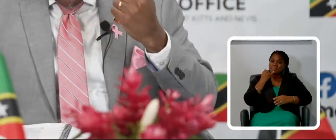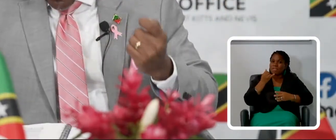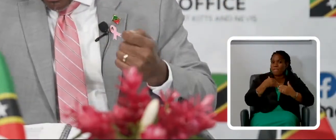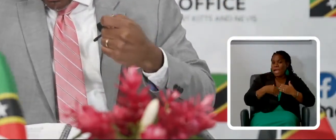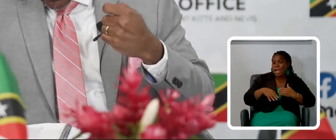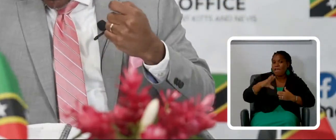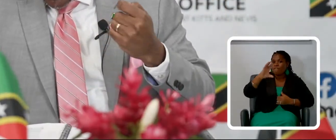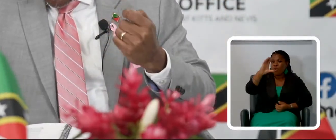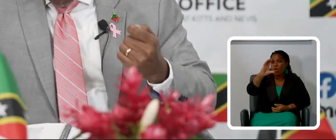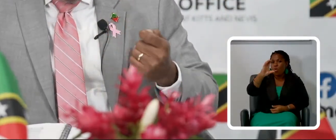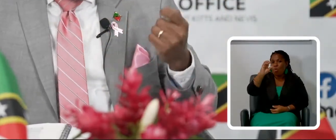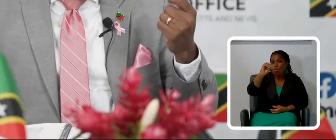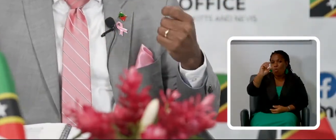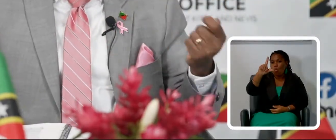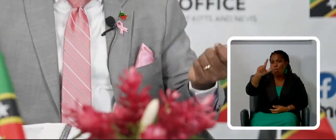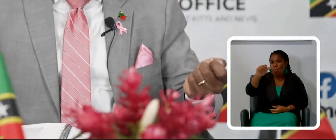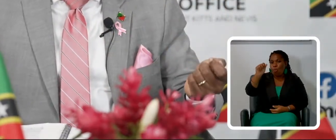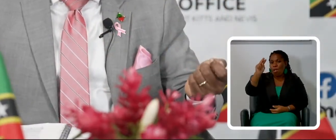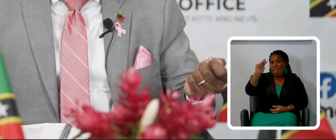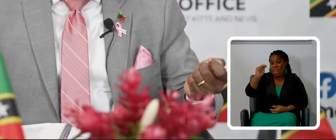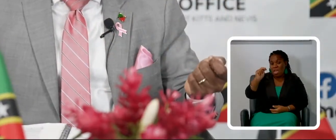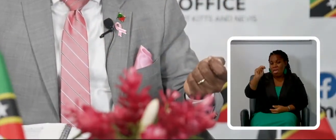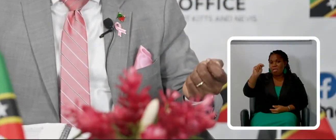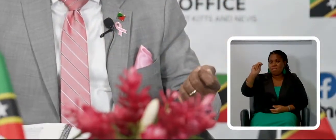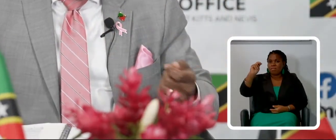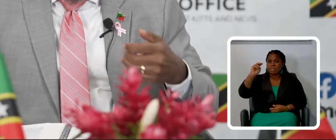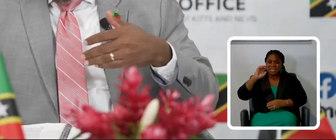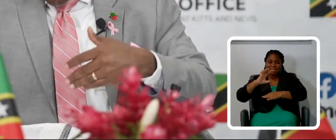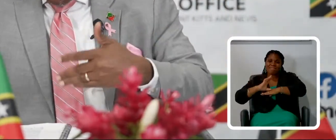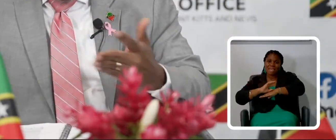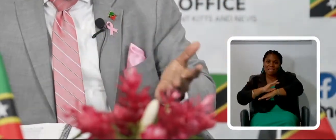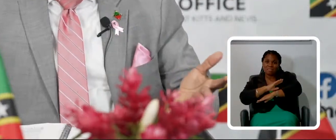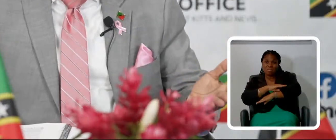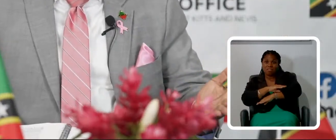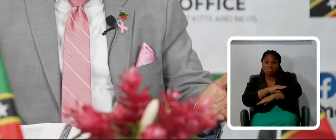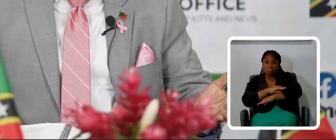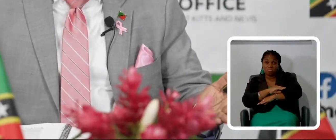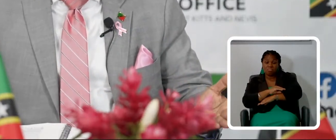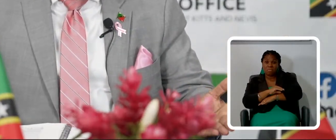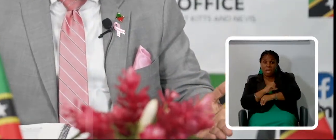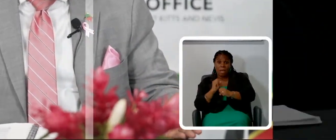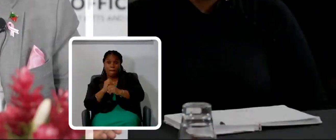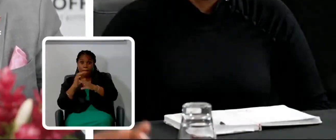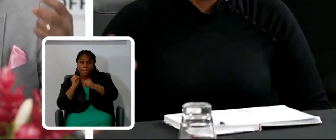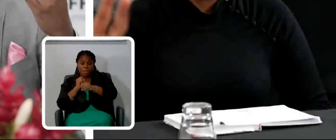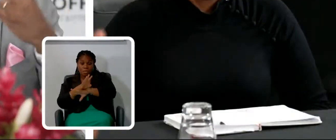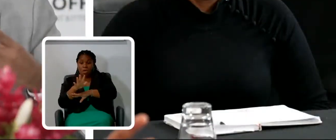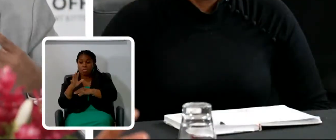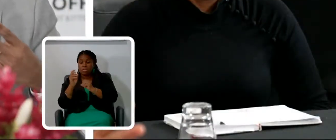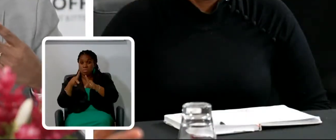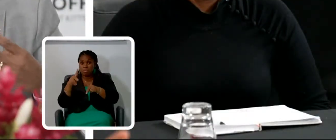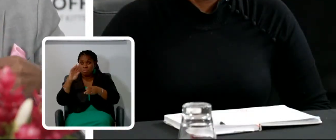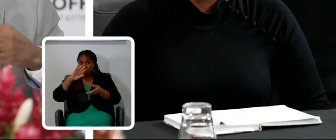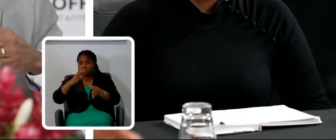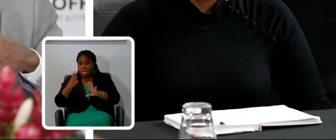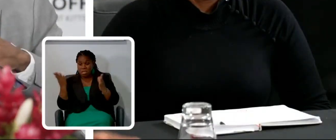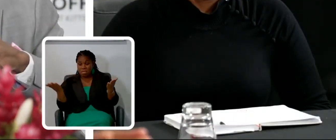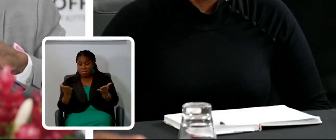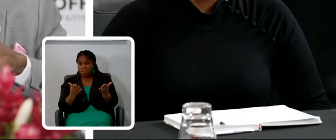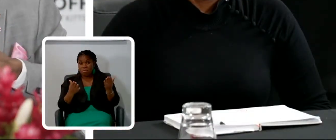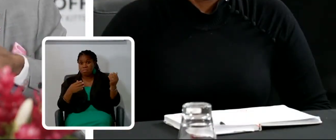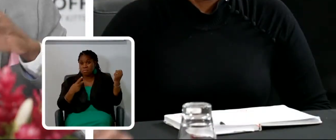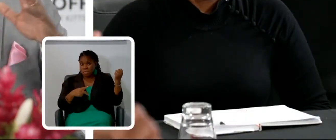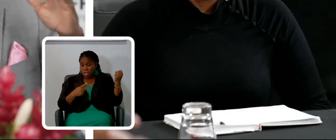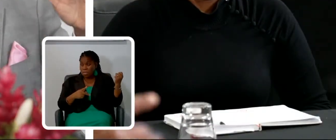is a significant cause of death here in St. Kitts and Nevis. For the first time, the government is owning those things. We have 2 of each. And so we're going to